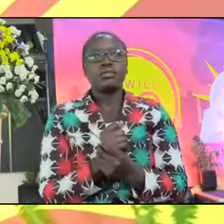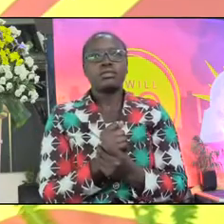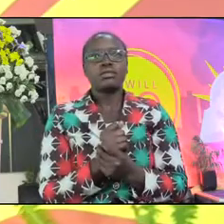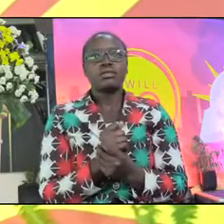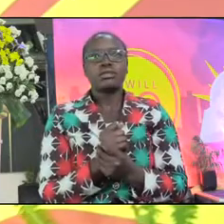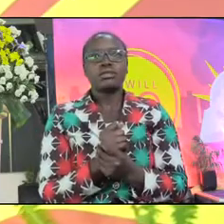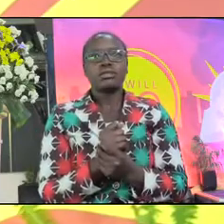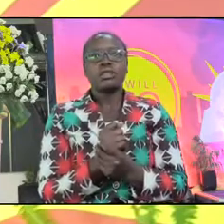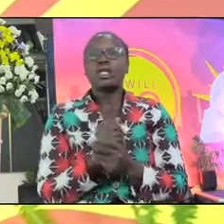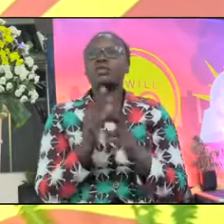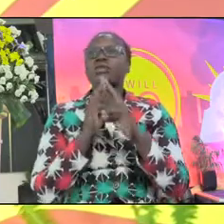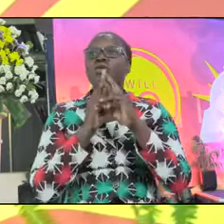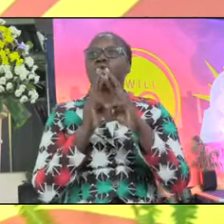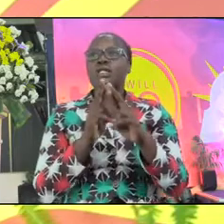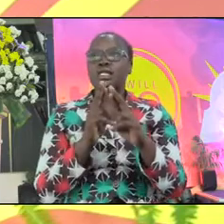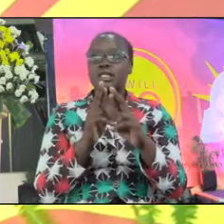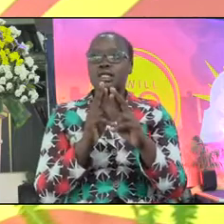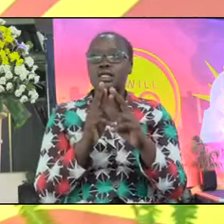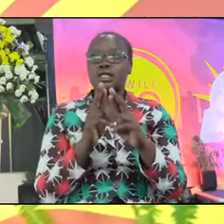It was reported